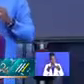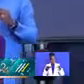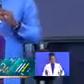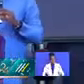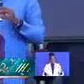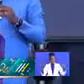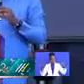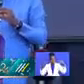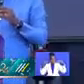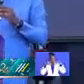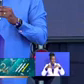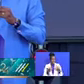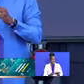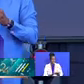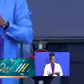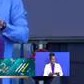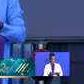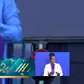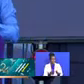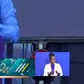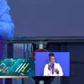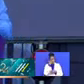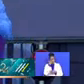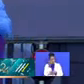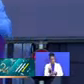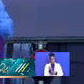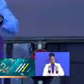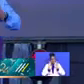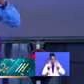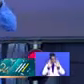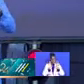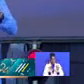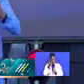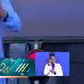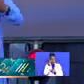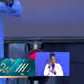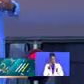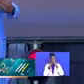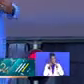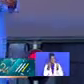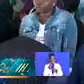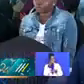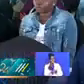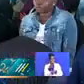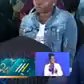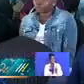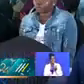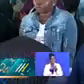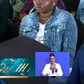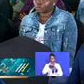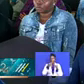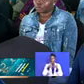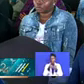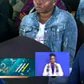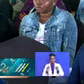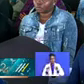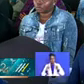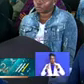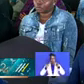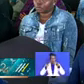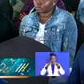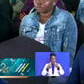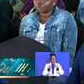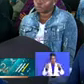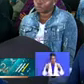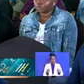this Stadium ground why was it necessary for him to say that they must all come to the altar